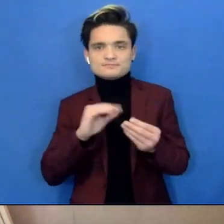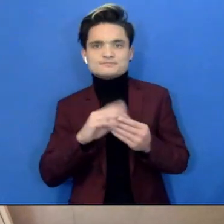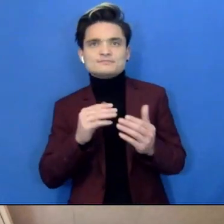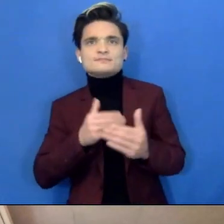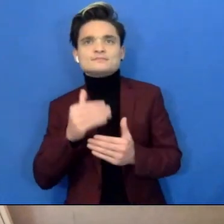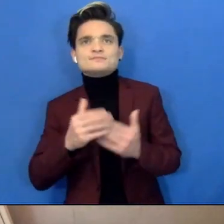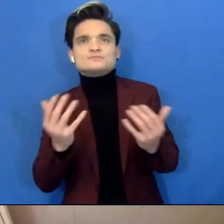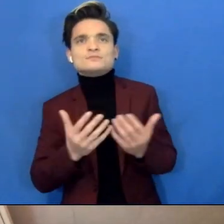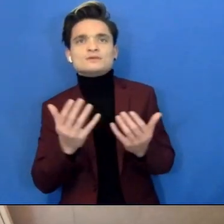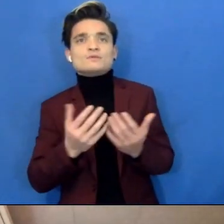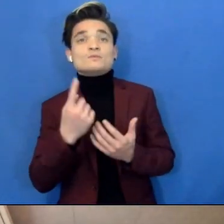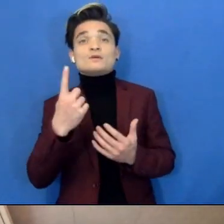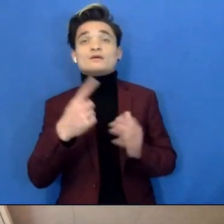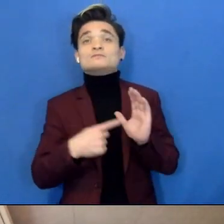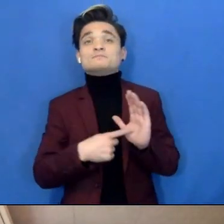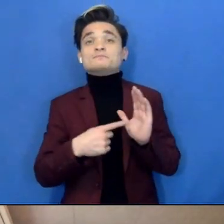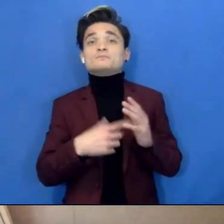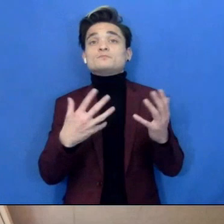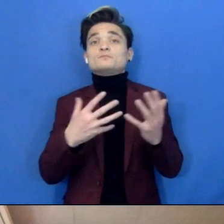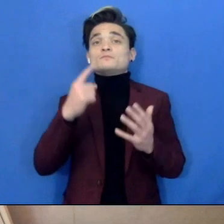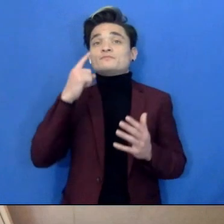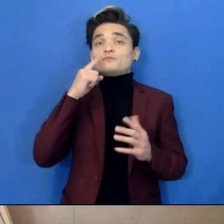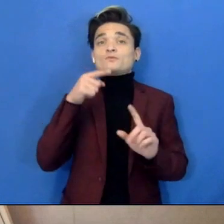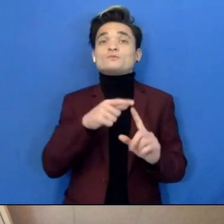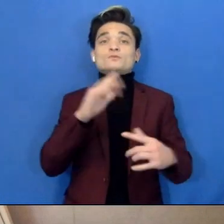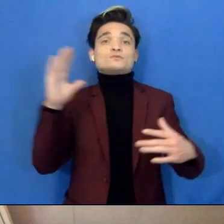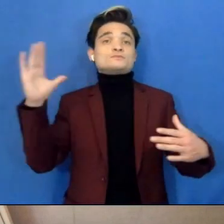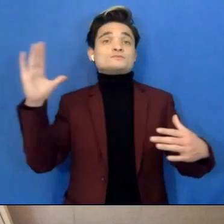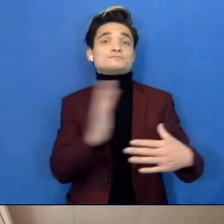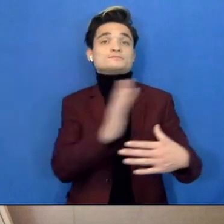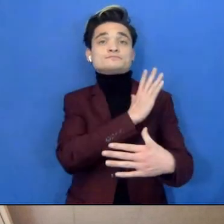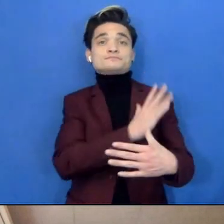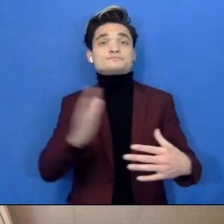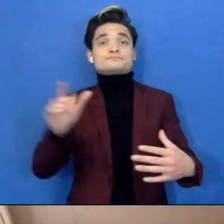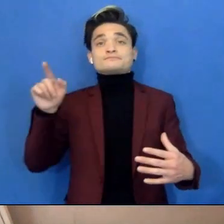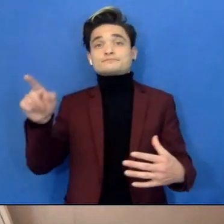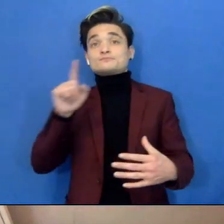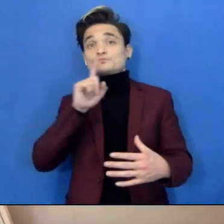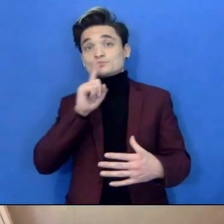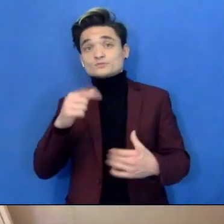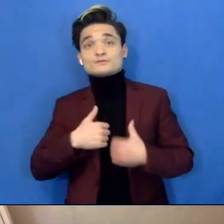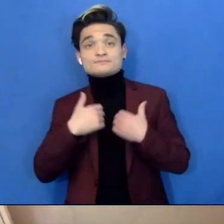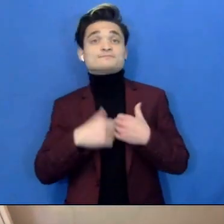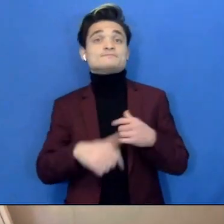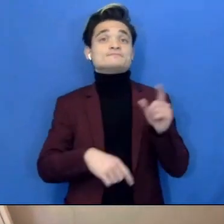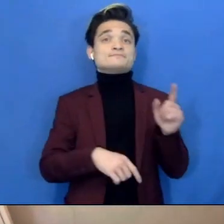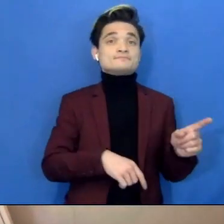how we can kind of bridge that gap between creating beautiful, meaningful dialogue and at the same time dealing with